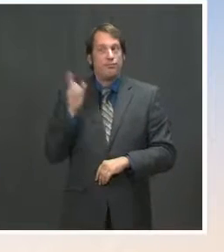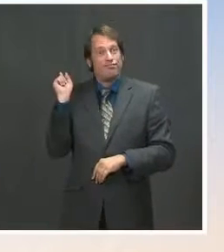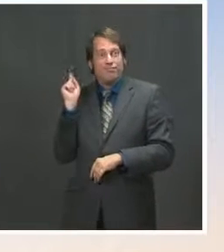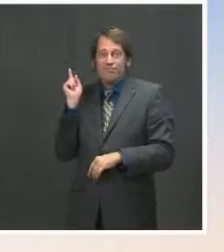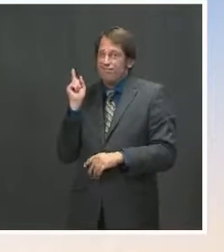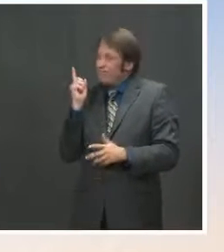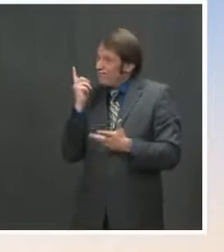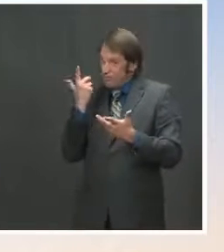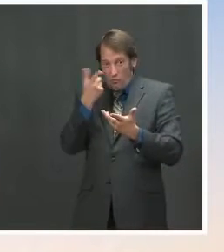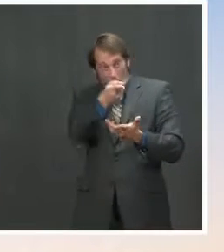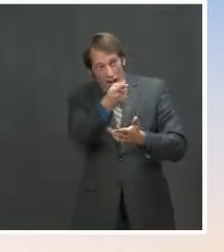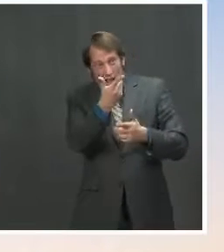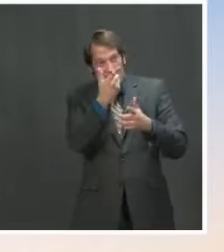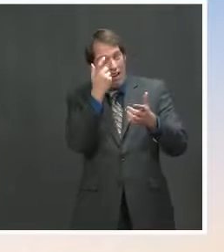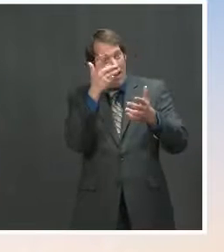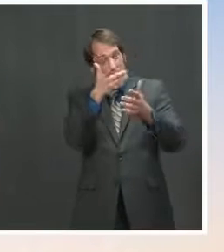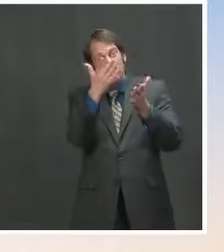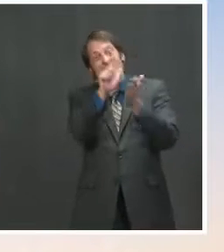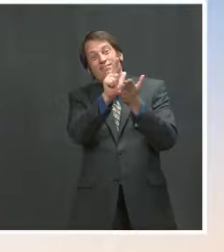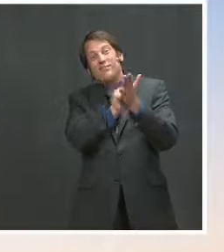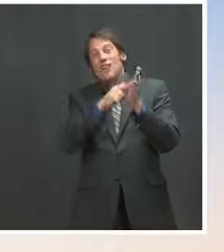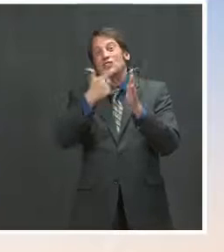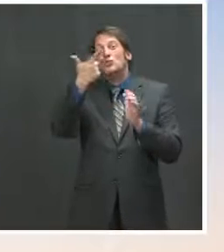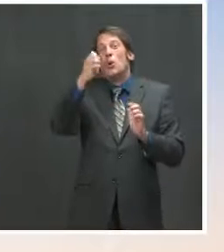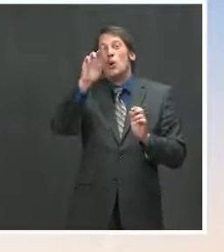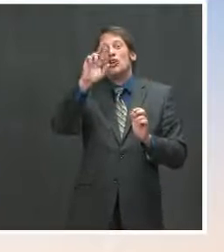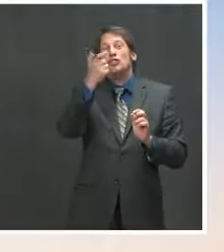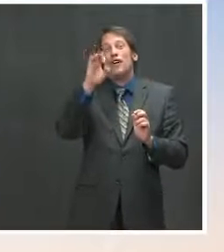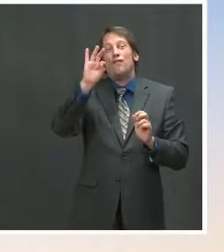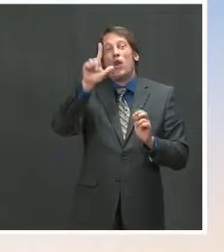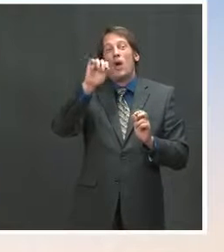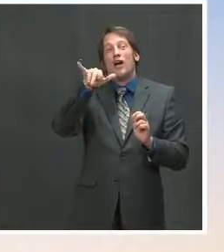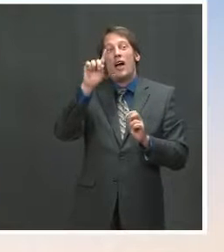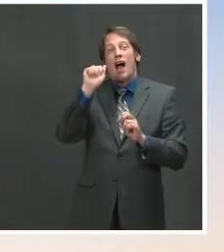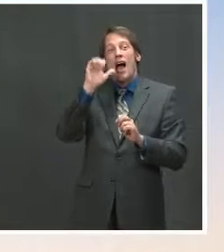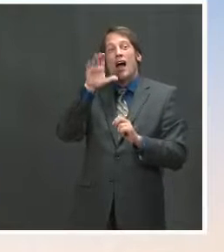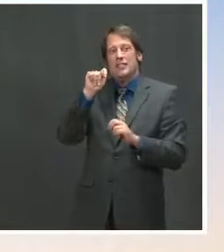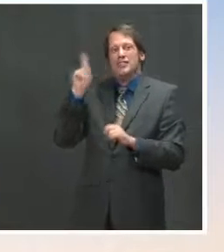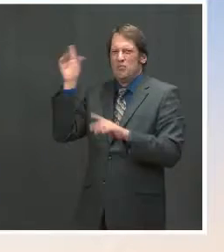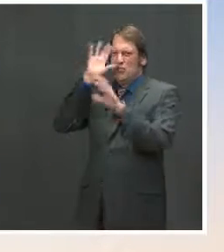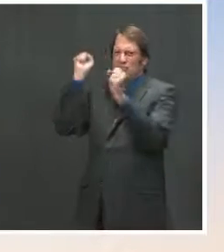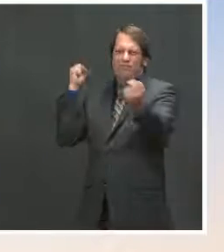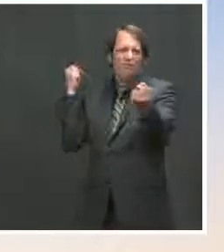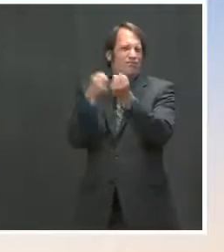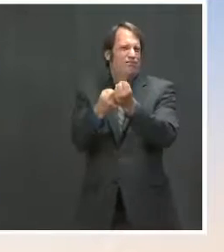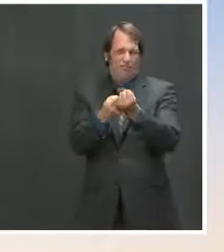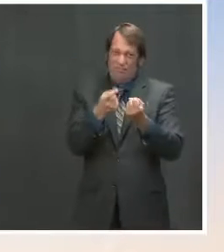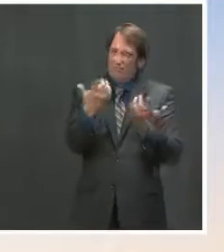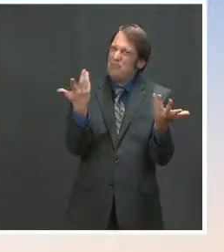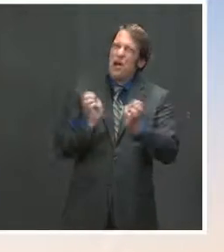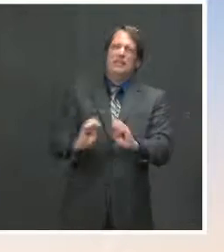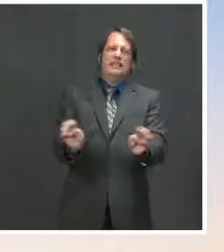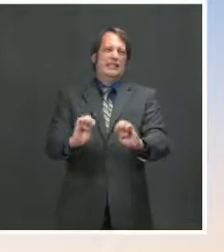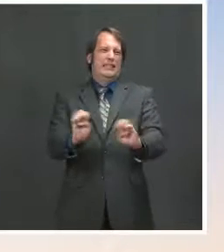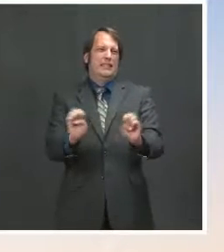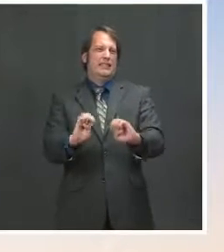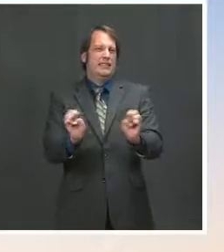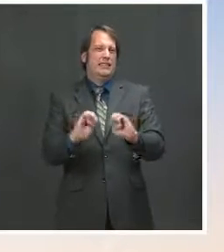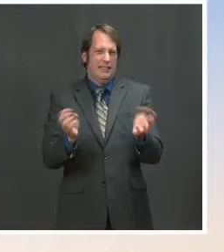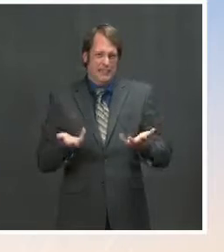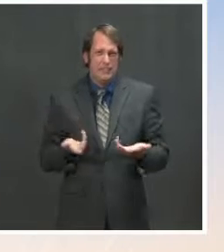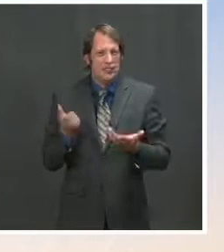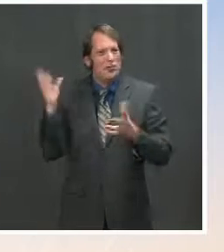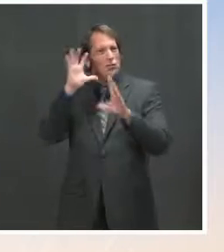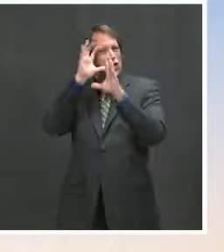this point in time and continue to convey that. I'd also note our initial budget calls for increasing funding for the Department of Justice's Civil Rights Division